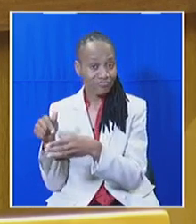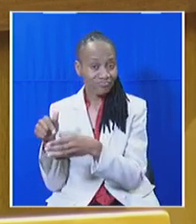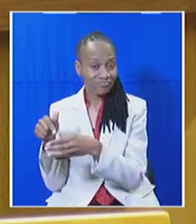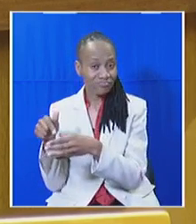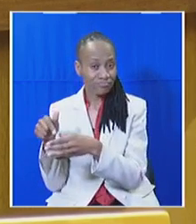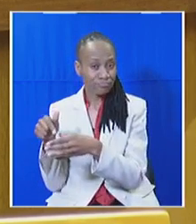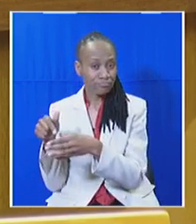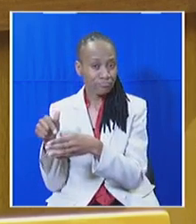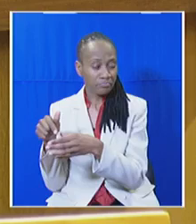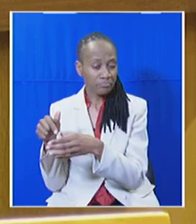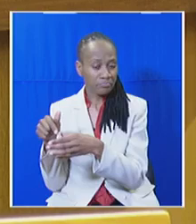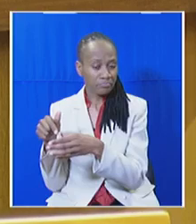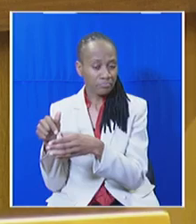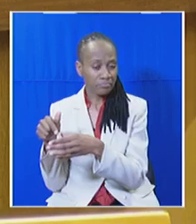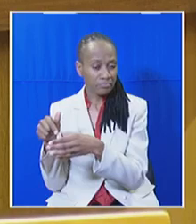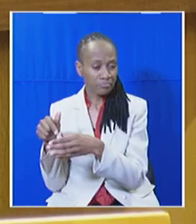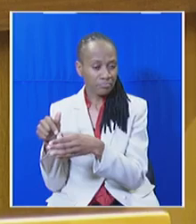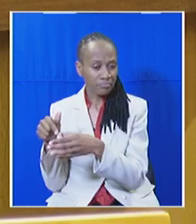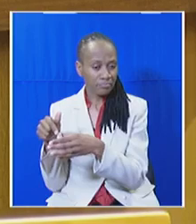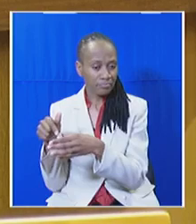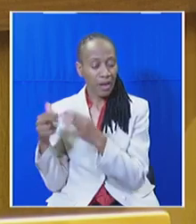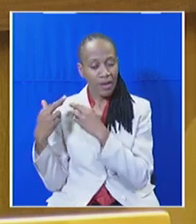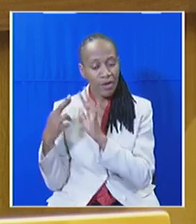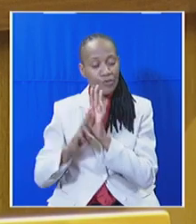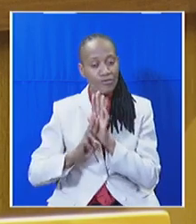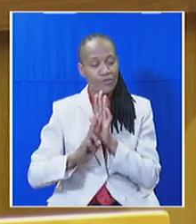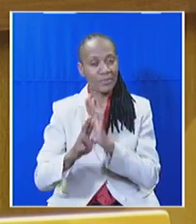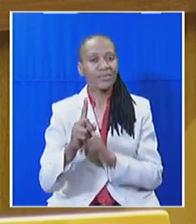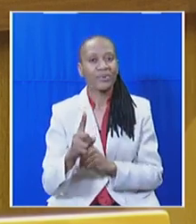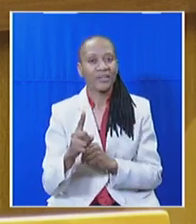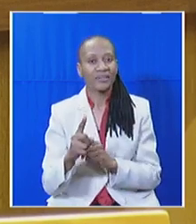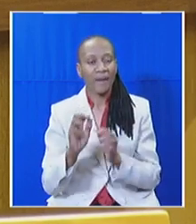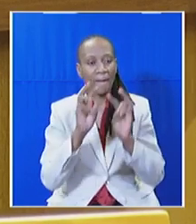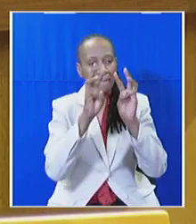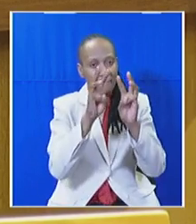encompasses the Peace and Security Council,